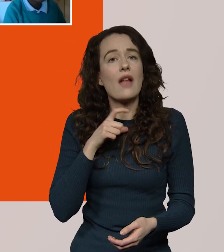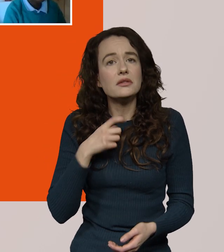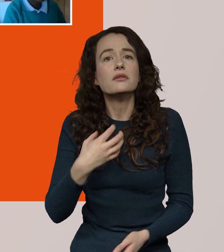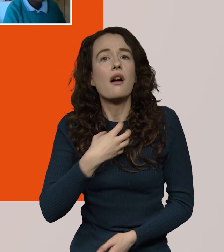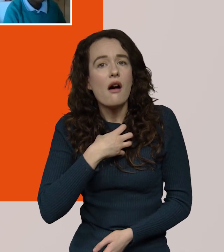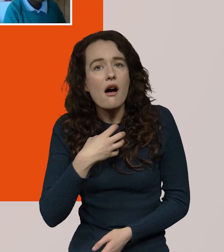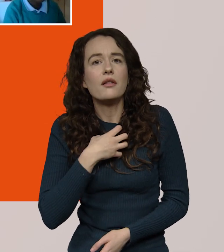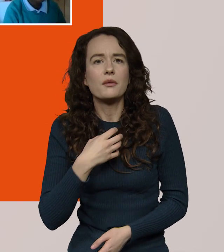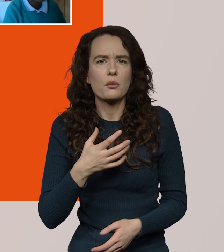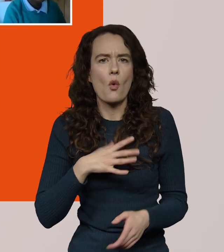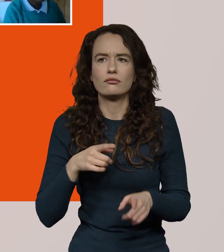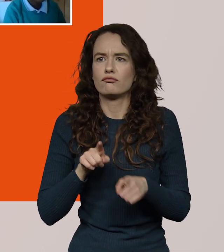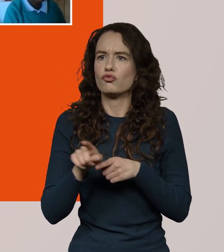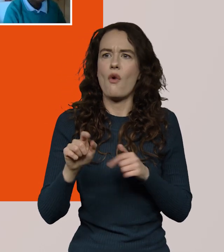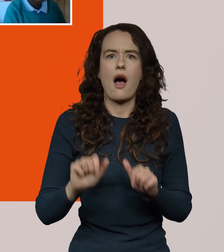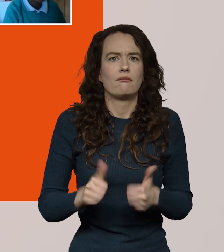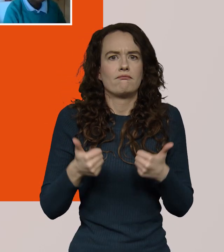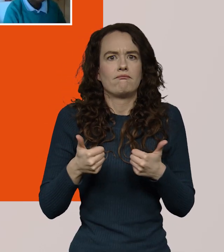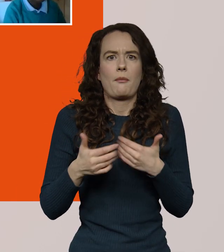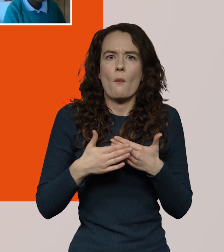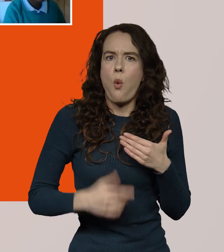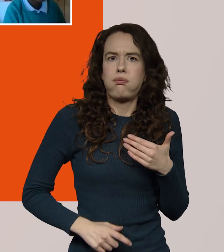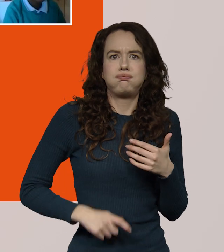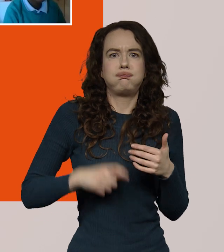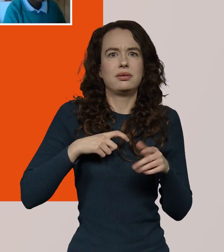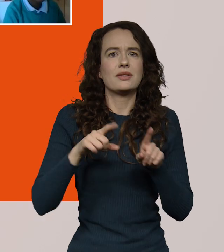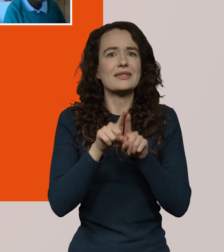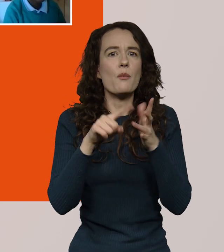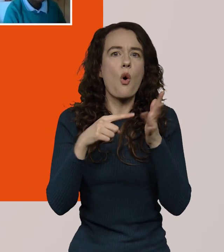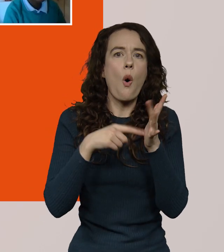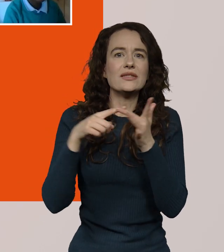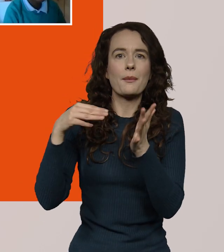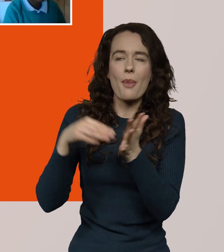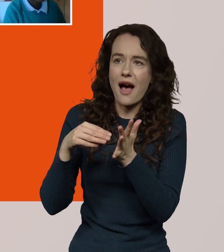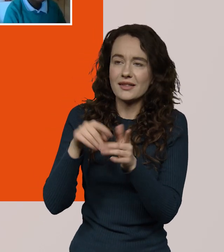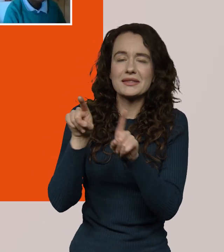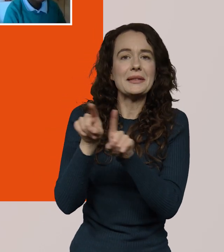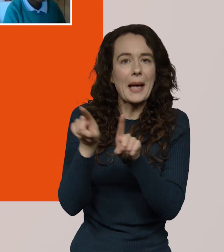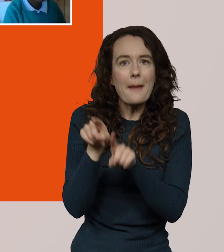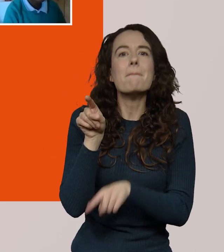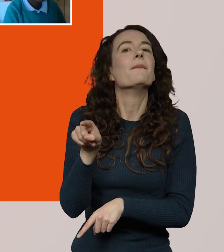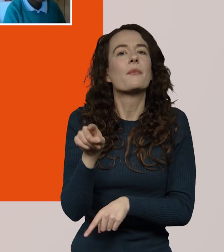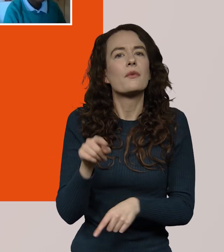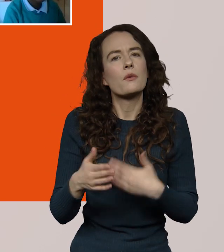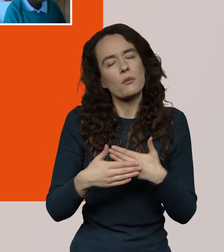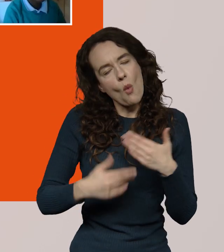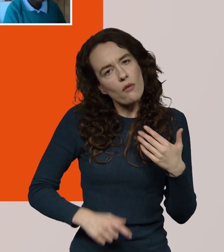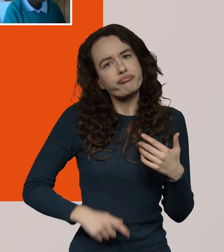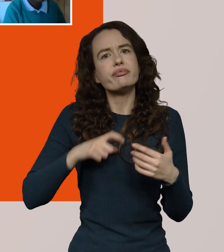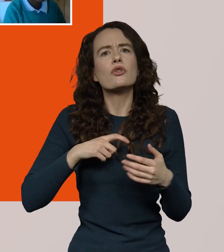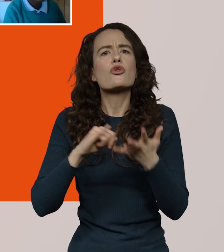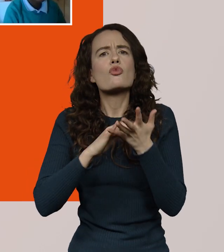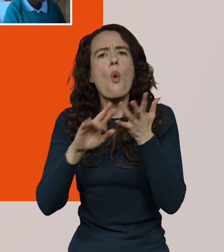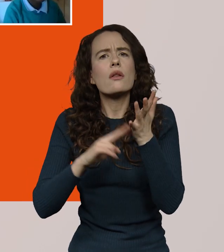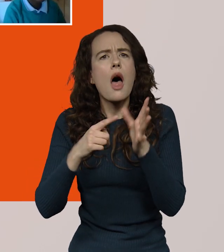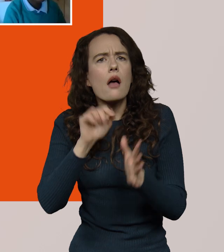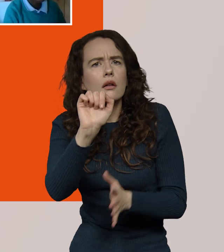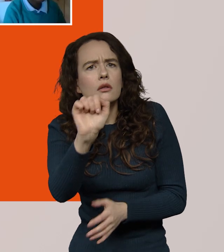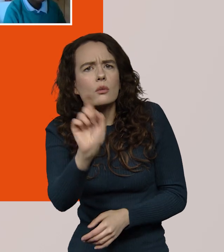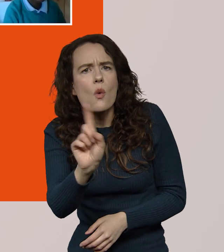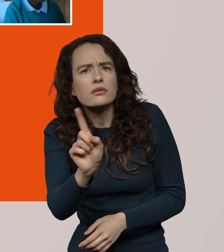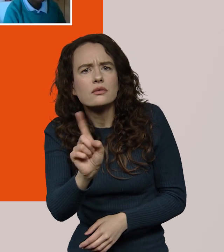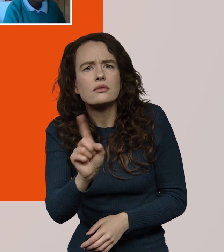when someone is hurt and be respectful. Oh, they're lovely things to do. That would show that you're